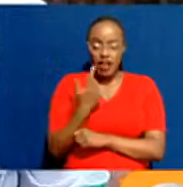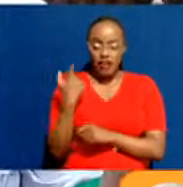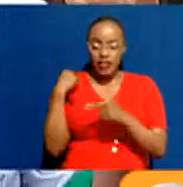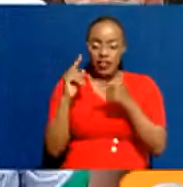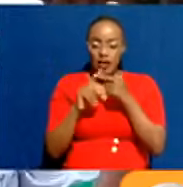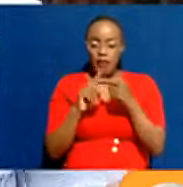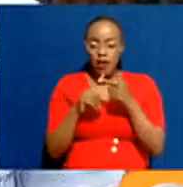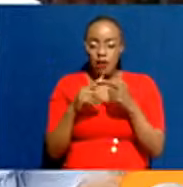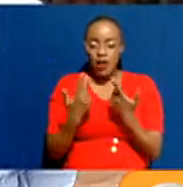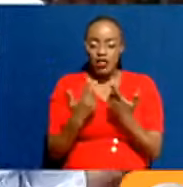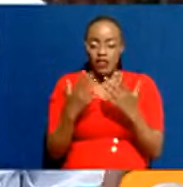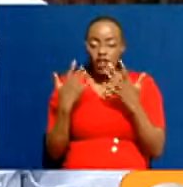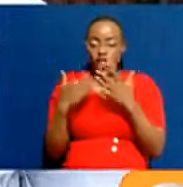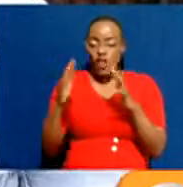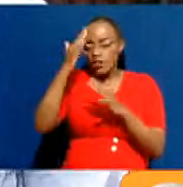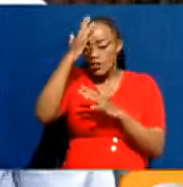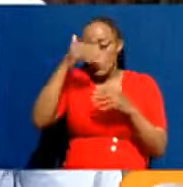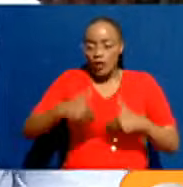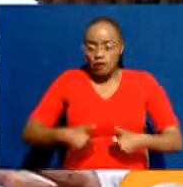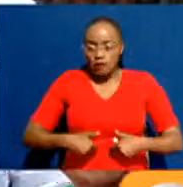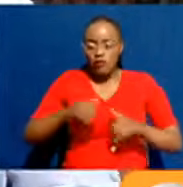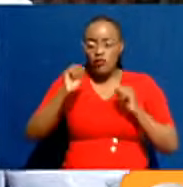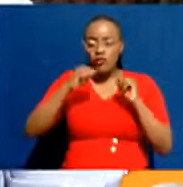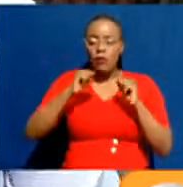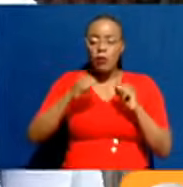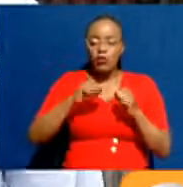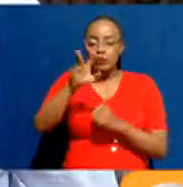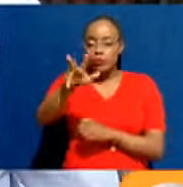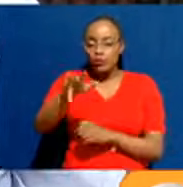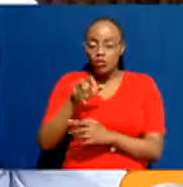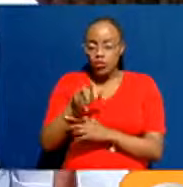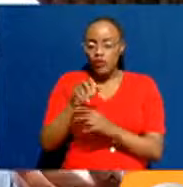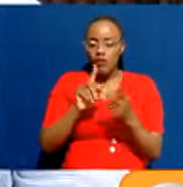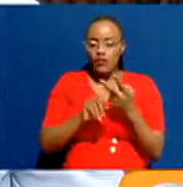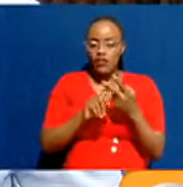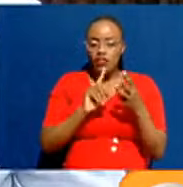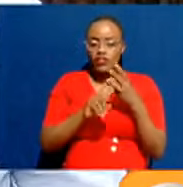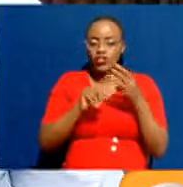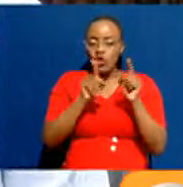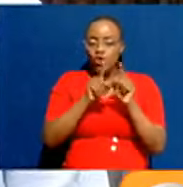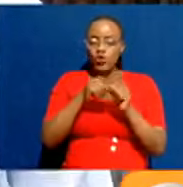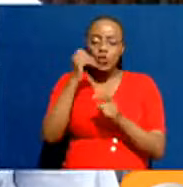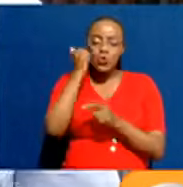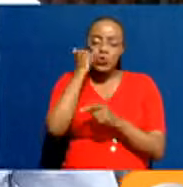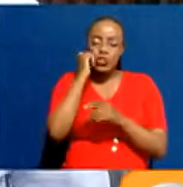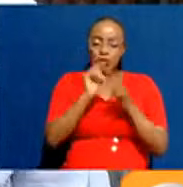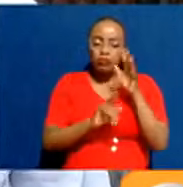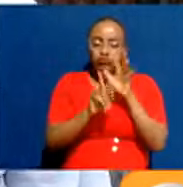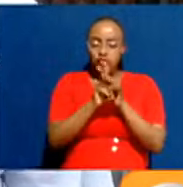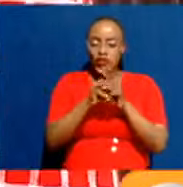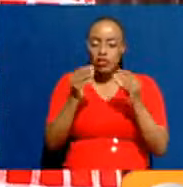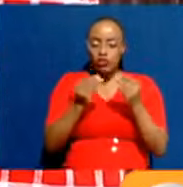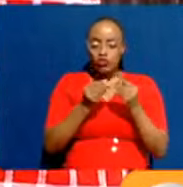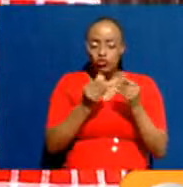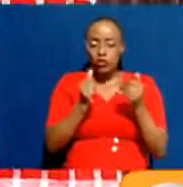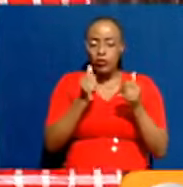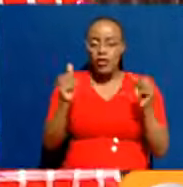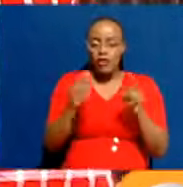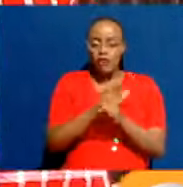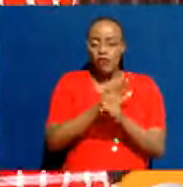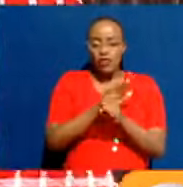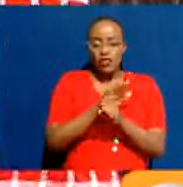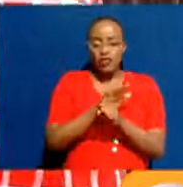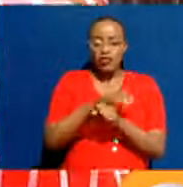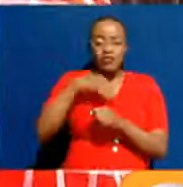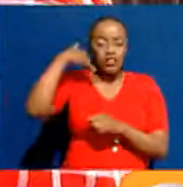is on loose due to drought, it can be stolen, and also on diseases can come and wipe the whole flock. Wale wako